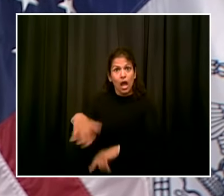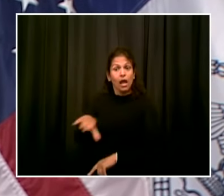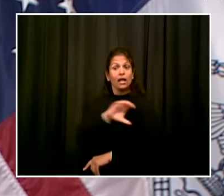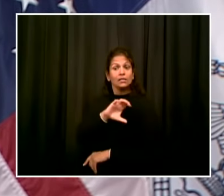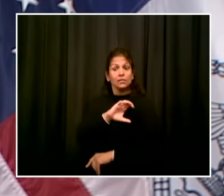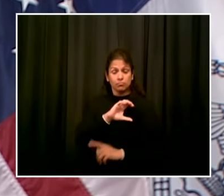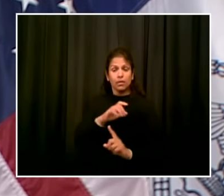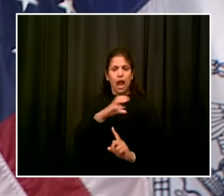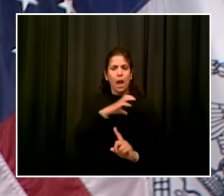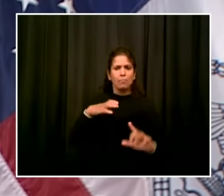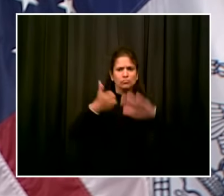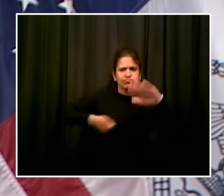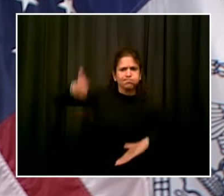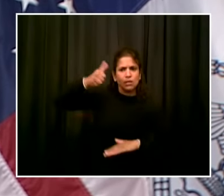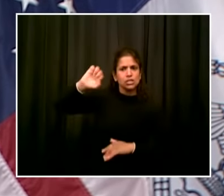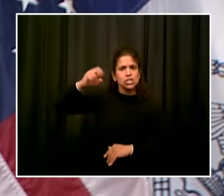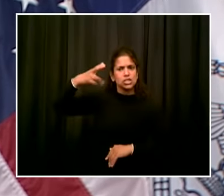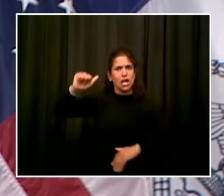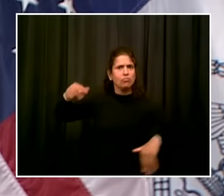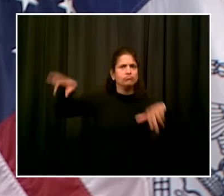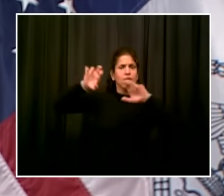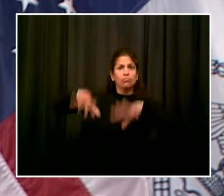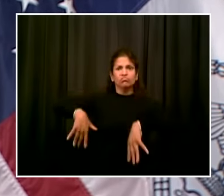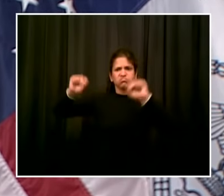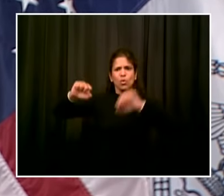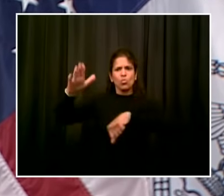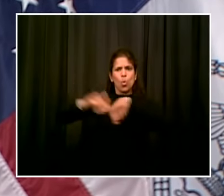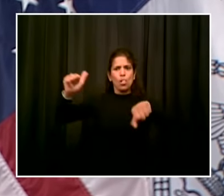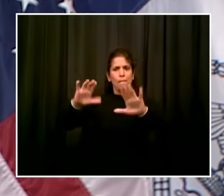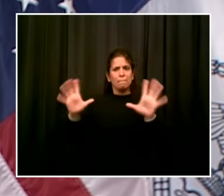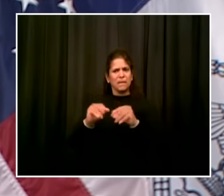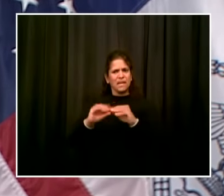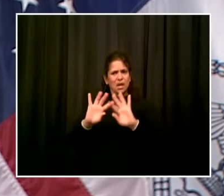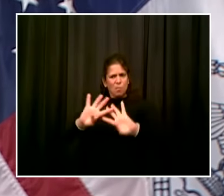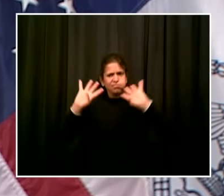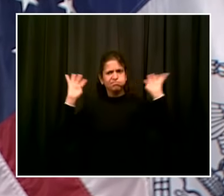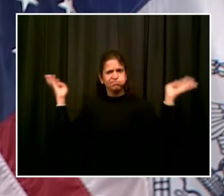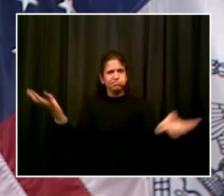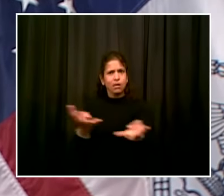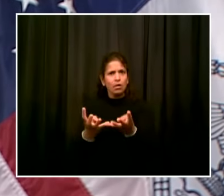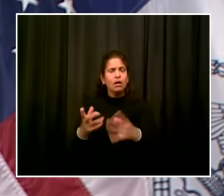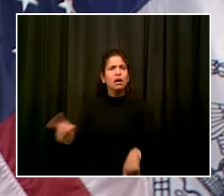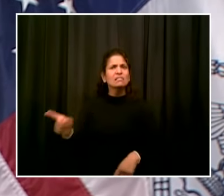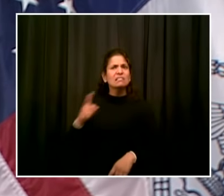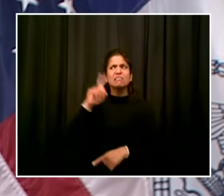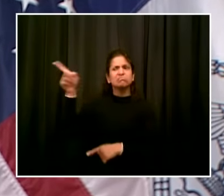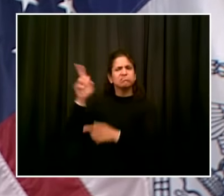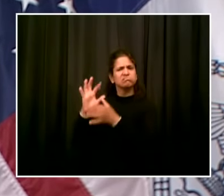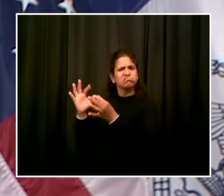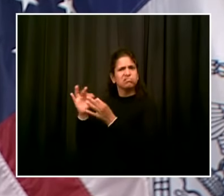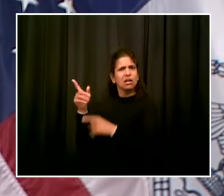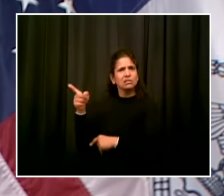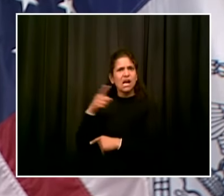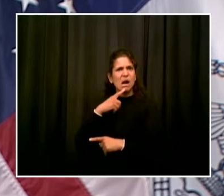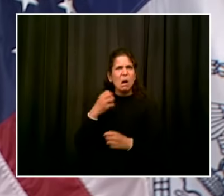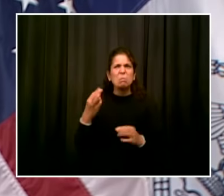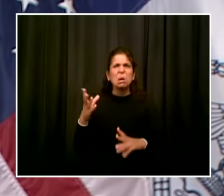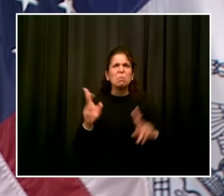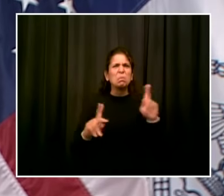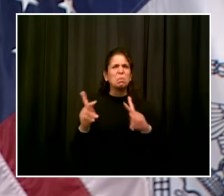policing. But I wanted to get your reaction, as a politician, if you've spoken to him about those. This is